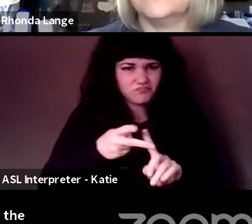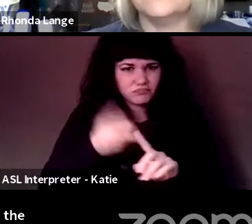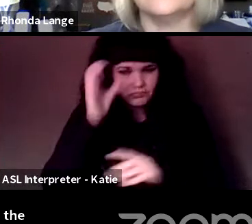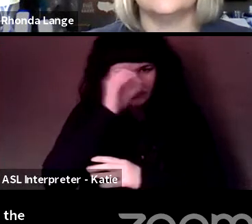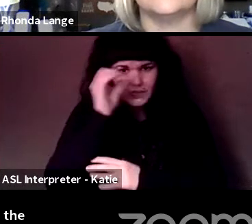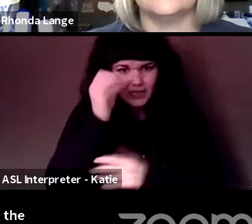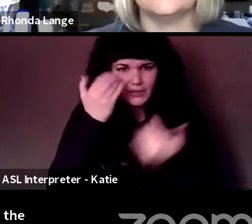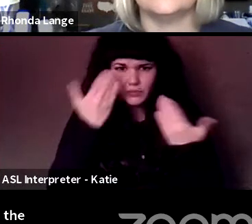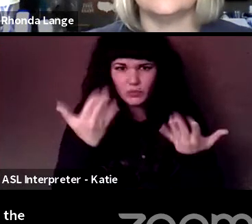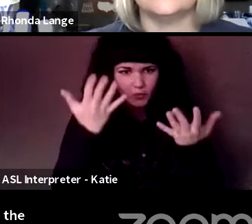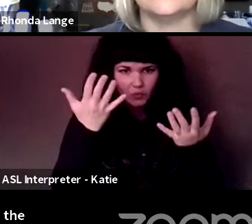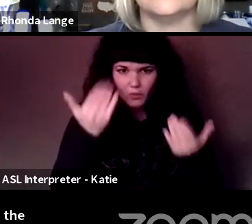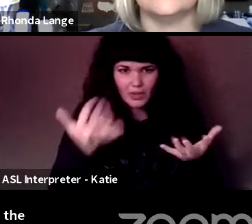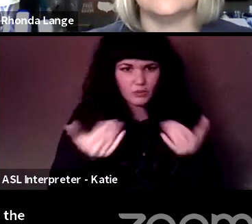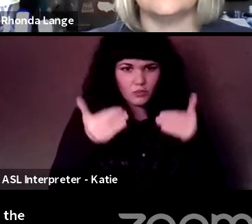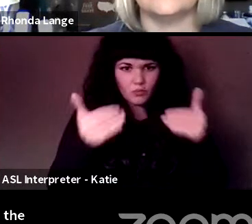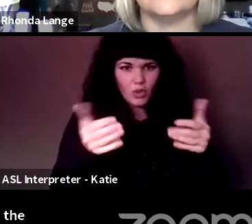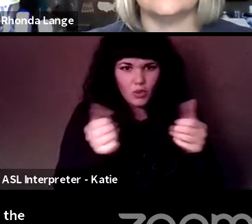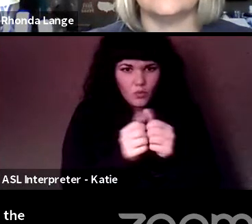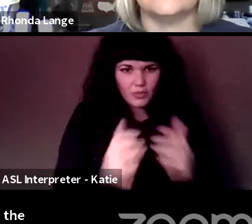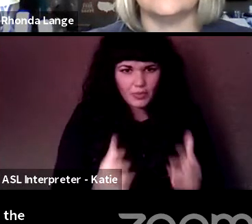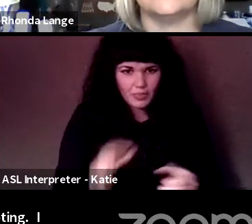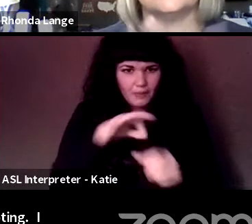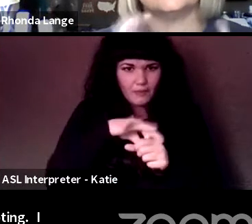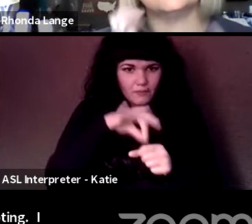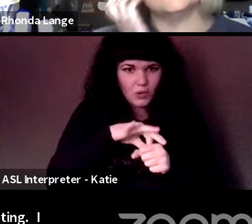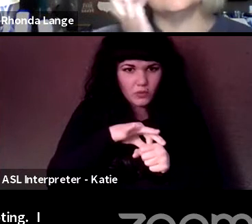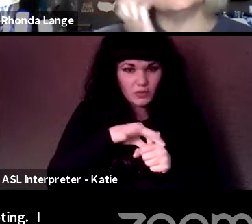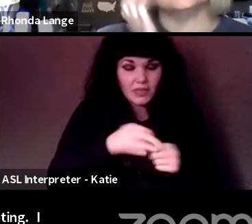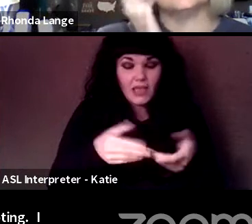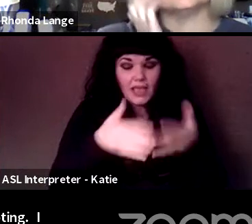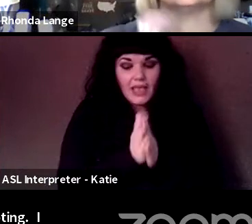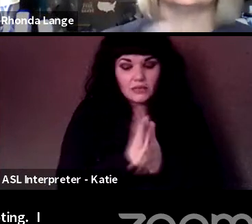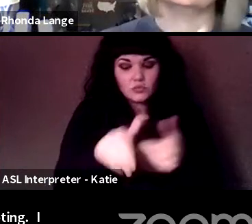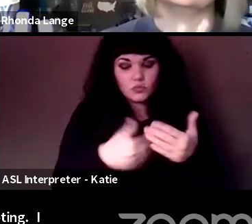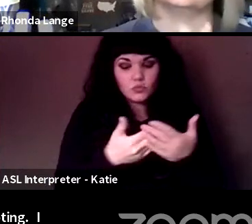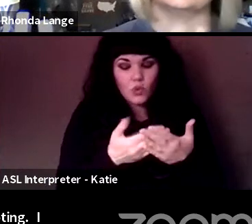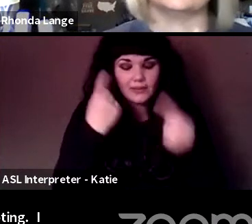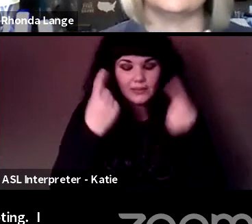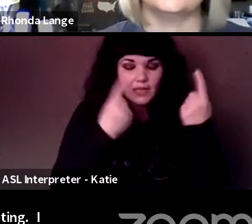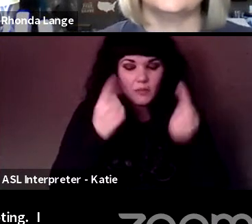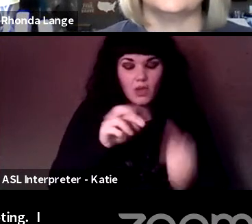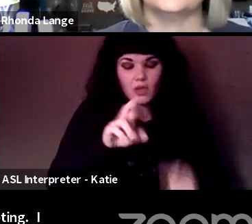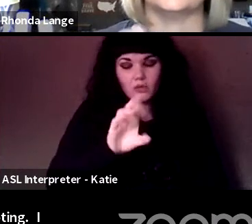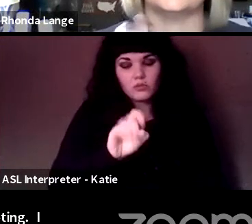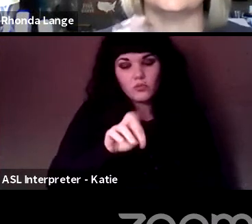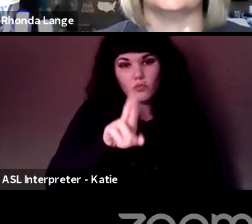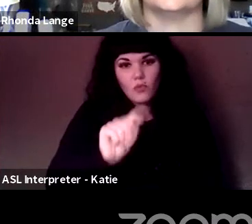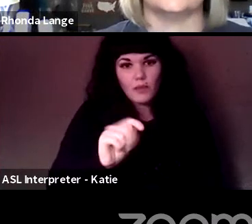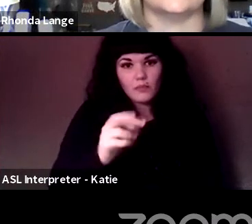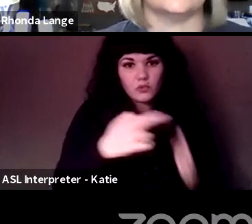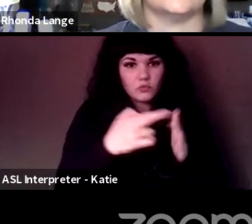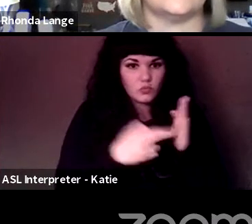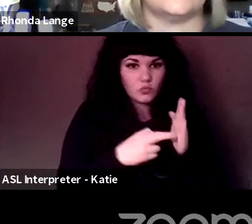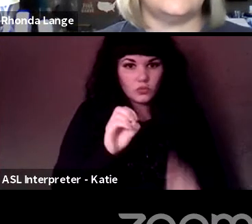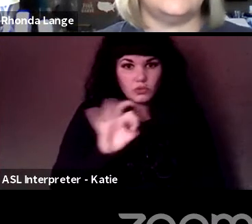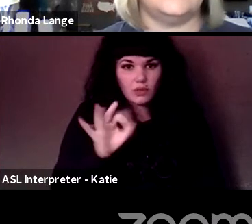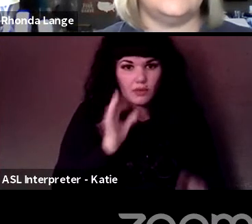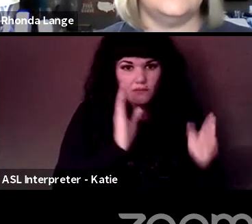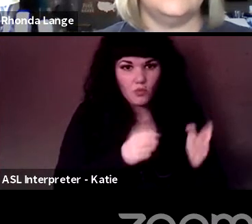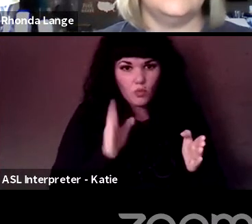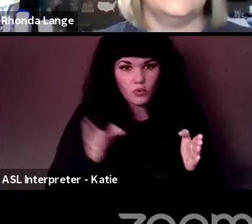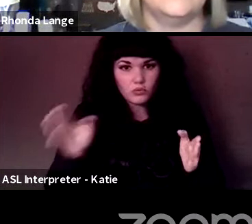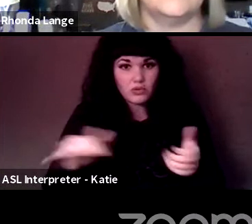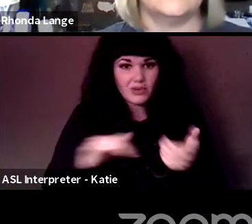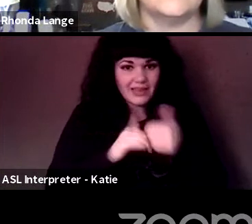of Women Voters to consider the Robert's Rules of Order and how you continuously start discussion without a motion is seconded, which